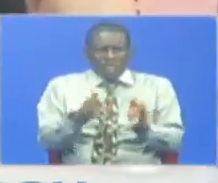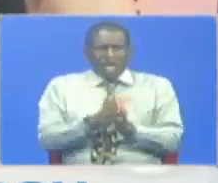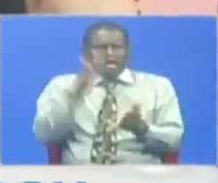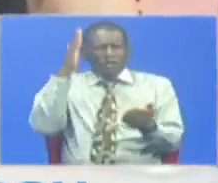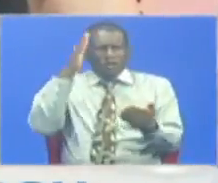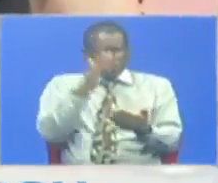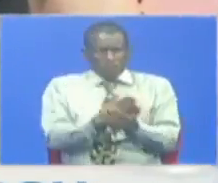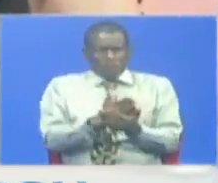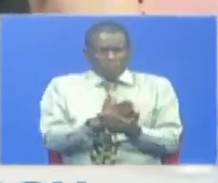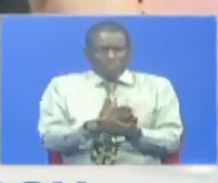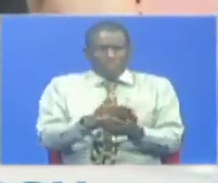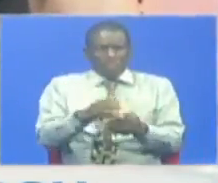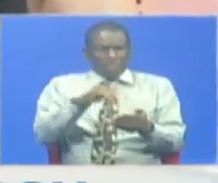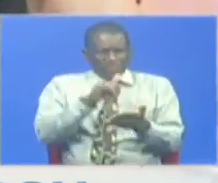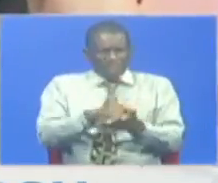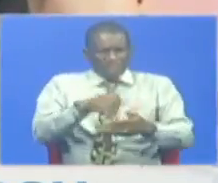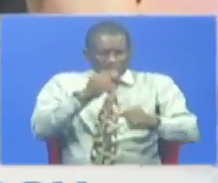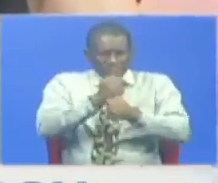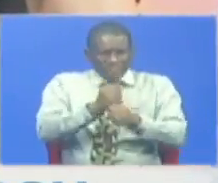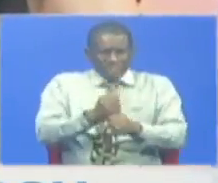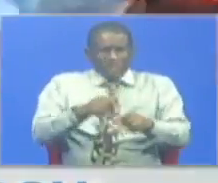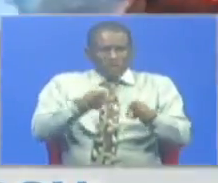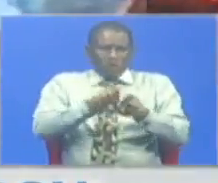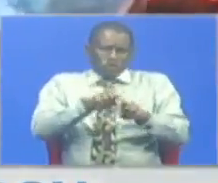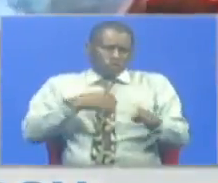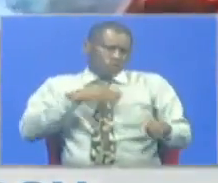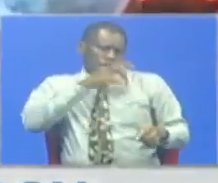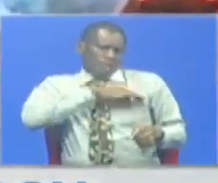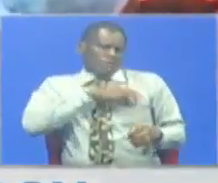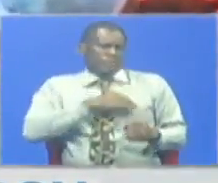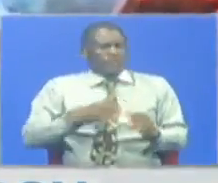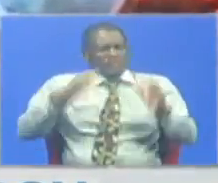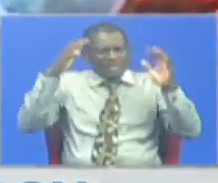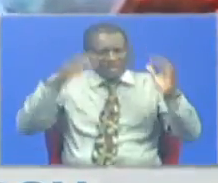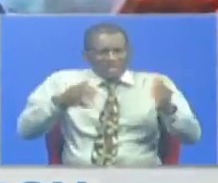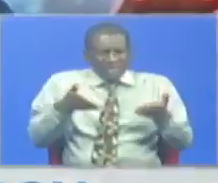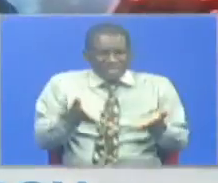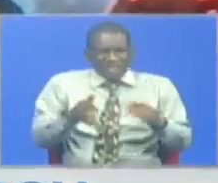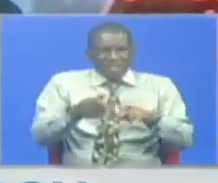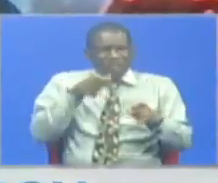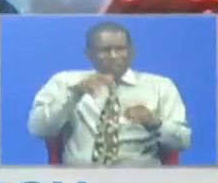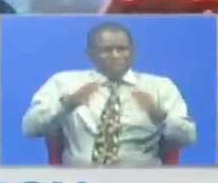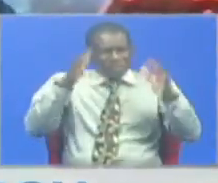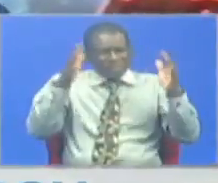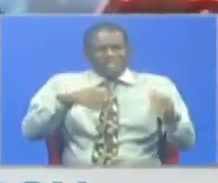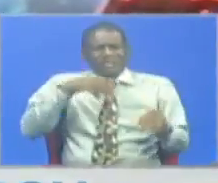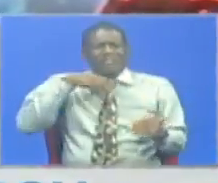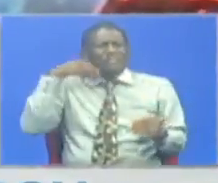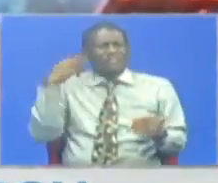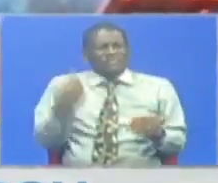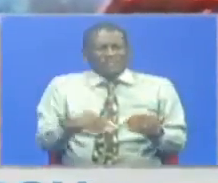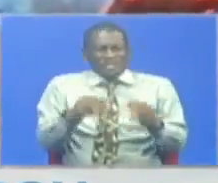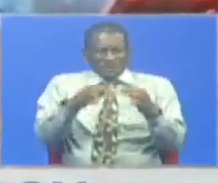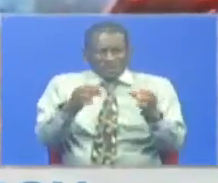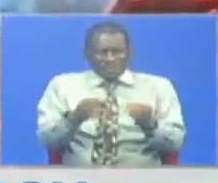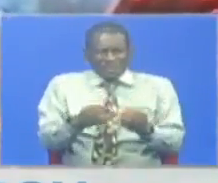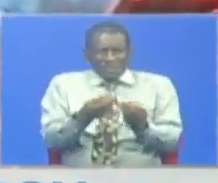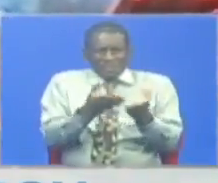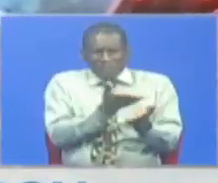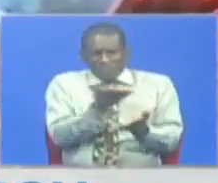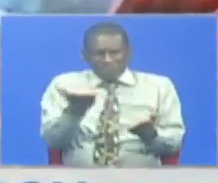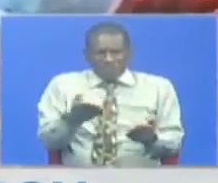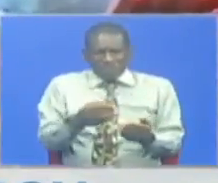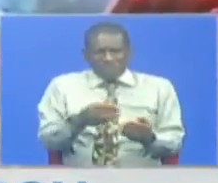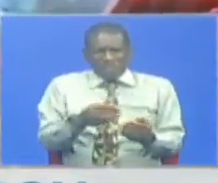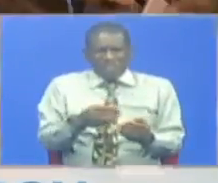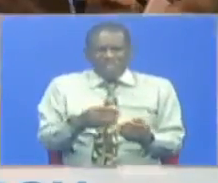assuringly, he does. But I also benefited a great deal from his great jokes, most of them deep, some